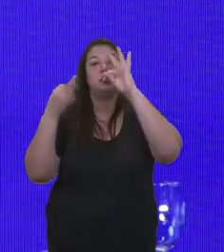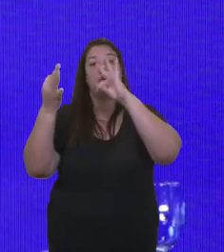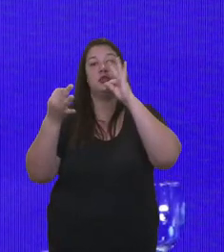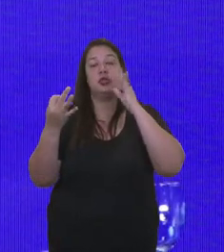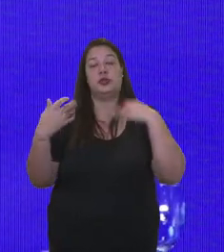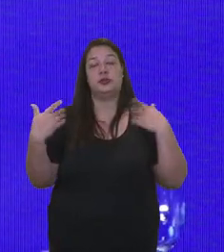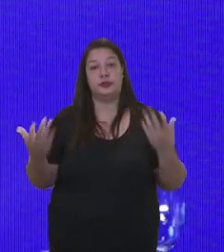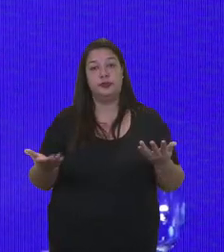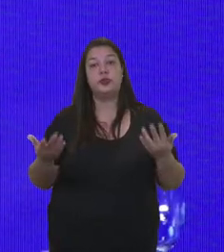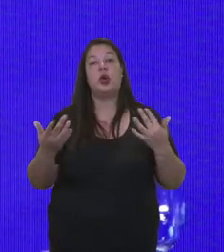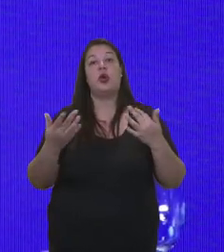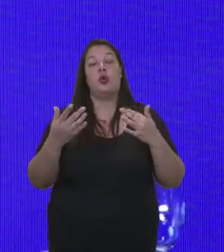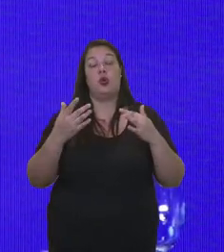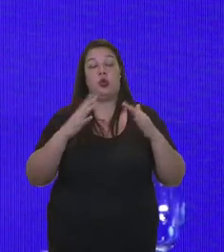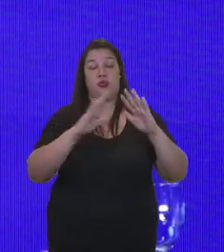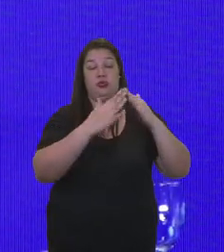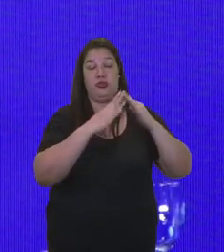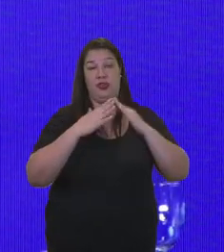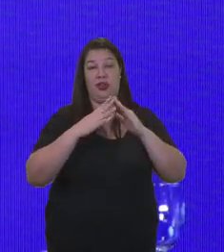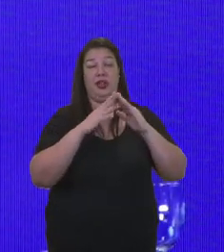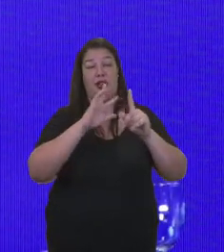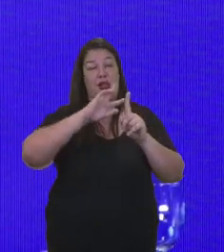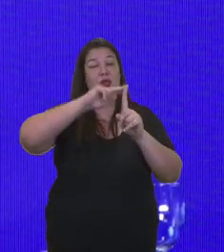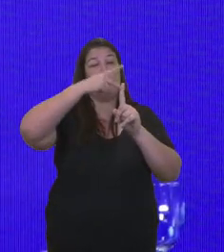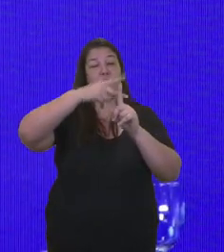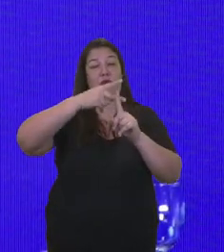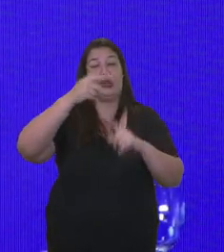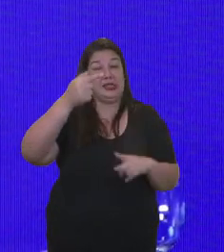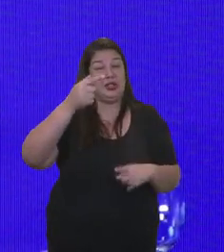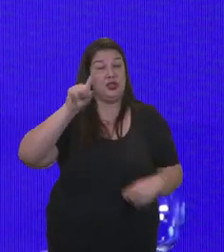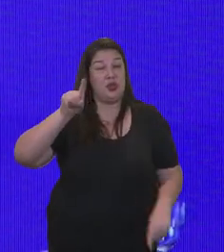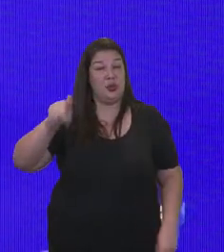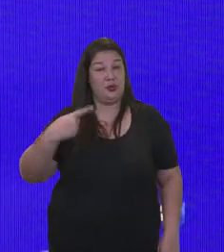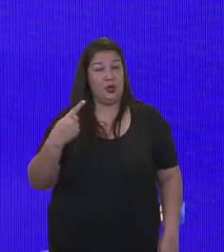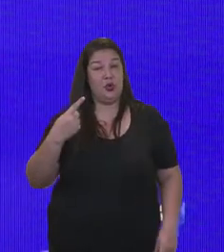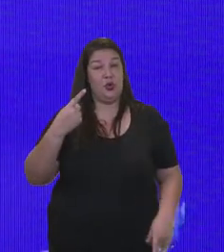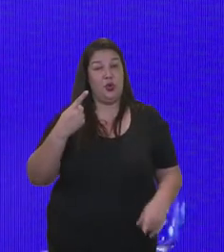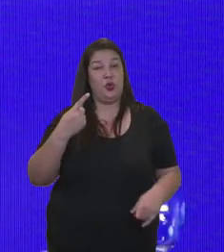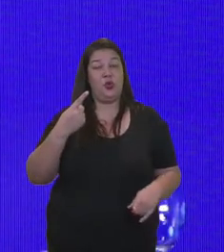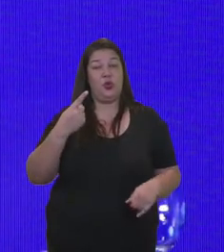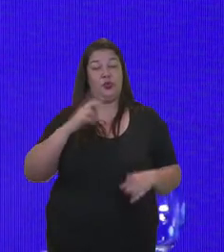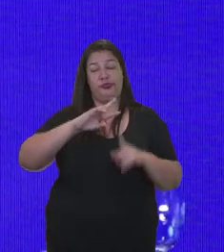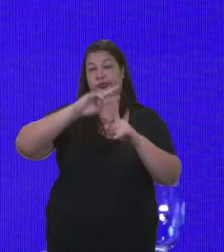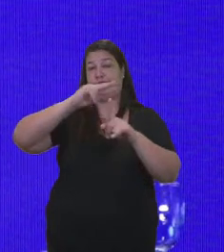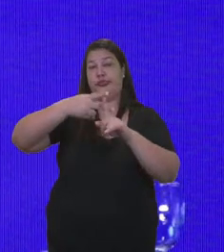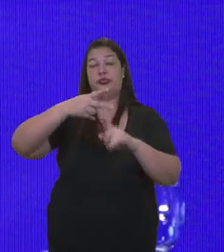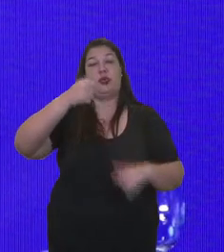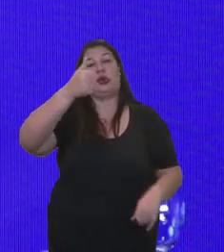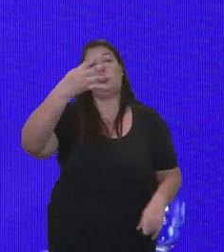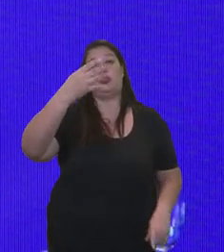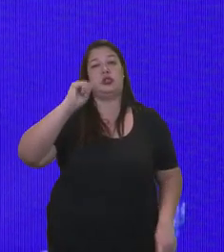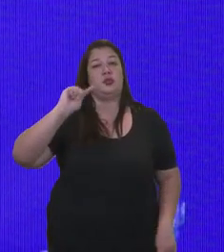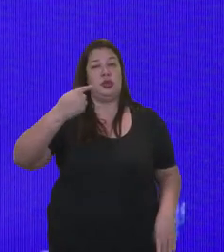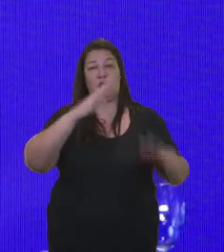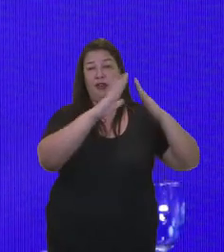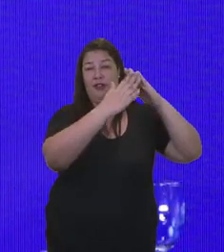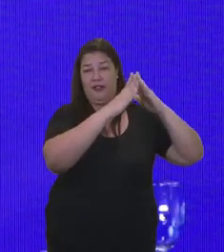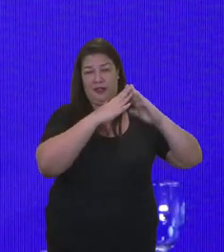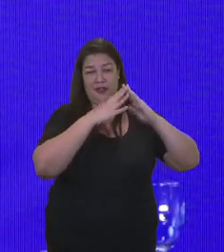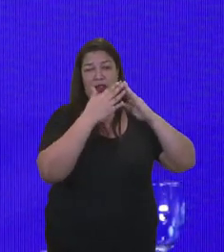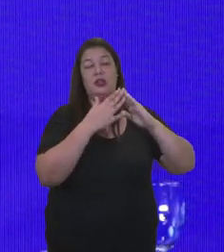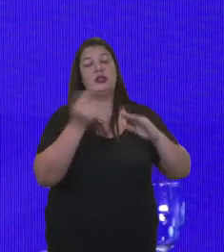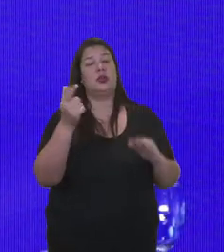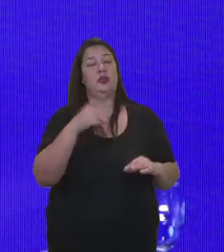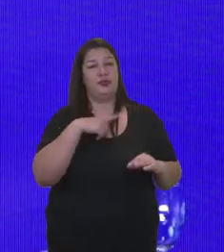technology. And the number of slums doubled in the last 10 years. From 7,000, we jumped for over